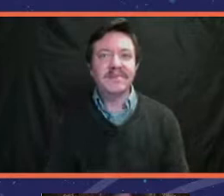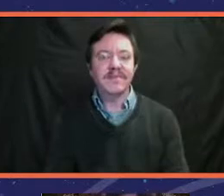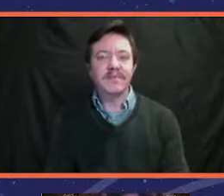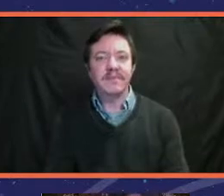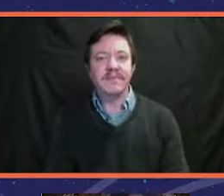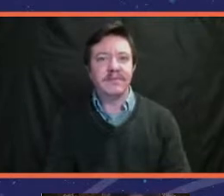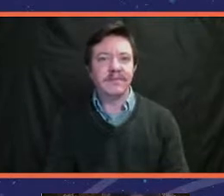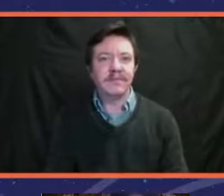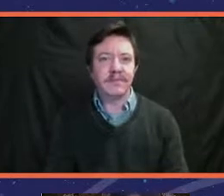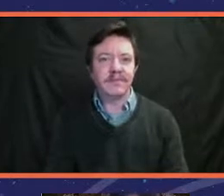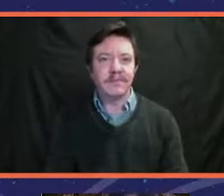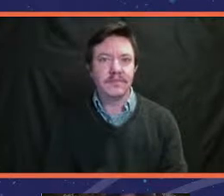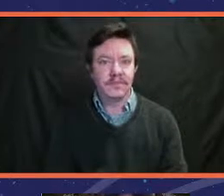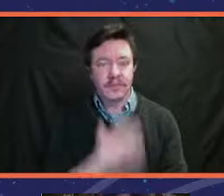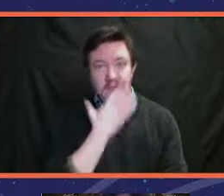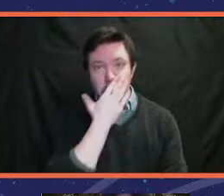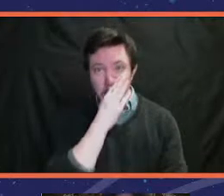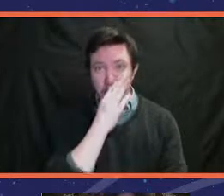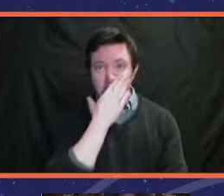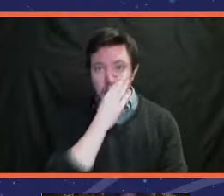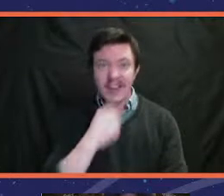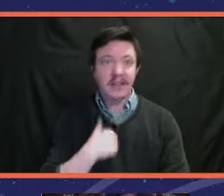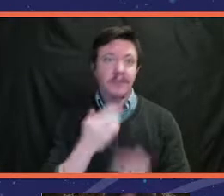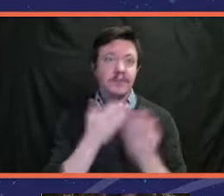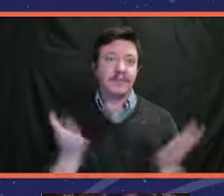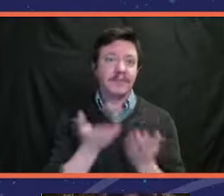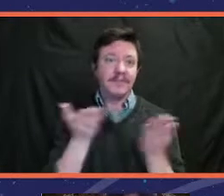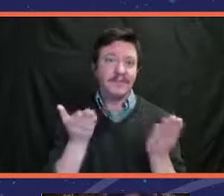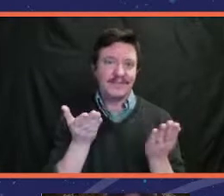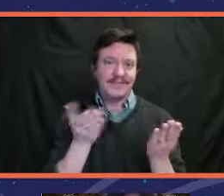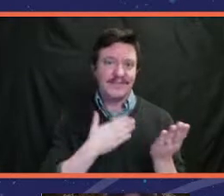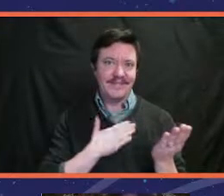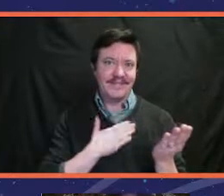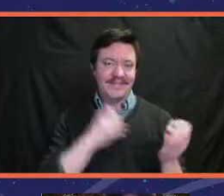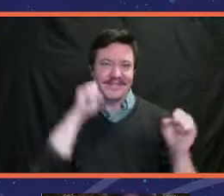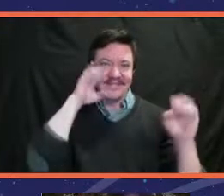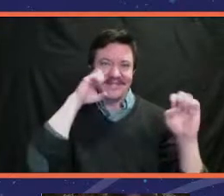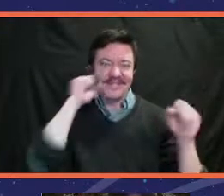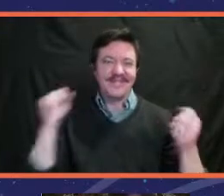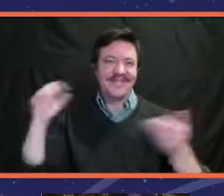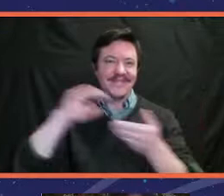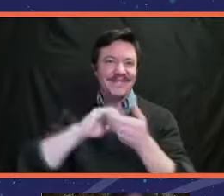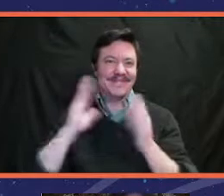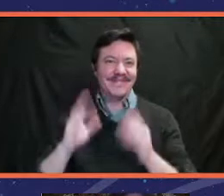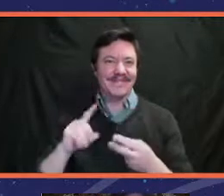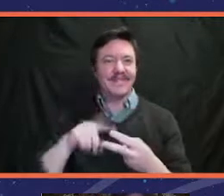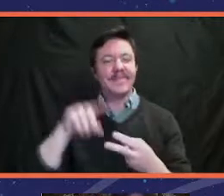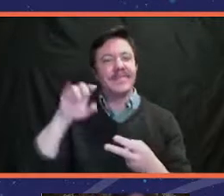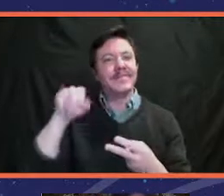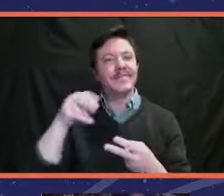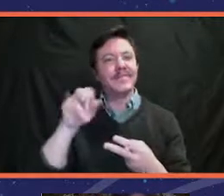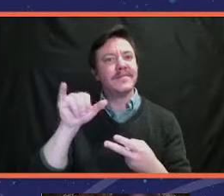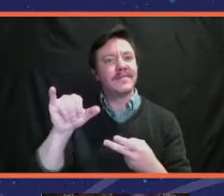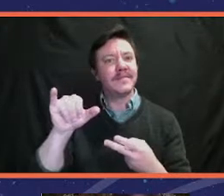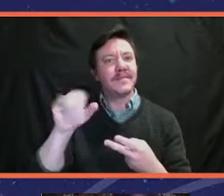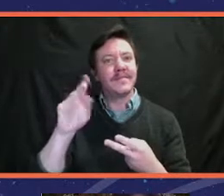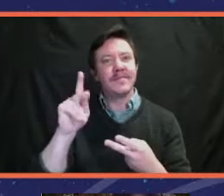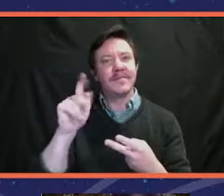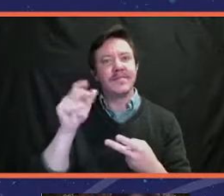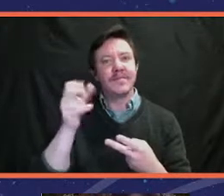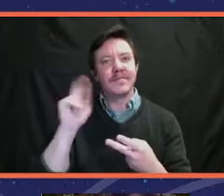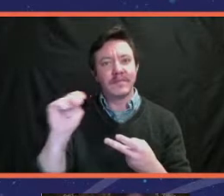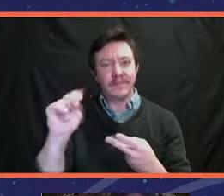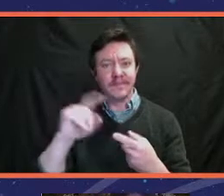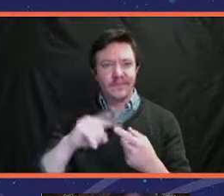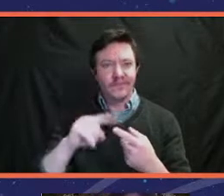So I'm here with my amazing collaborators, Jay Carlin, who is a movement artist